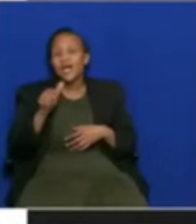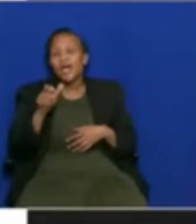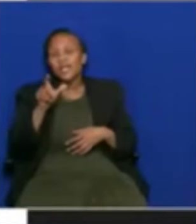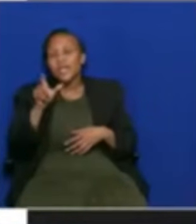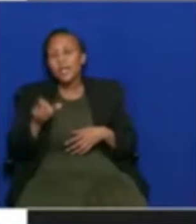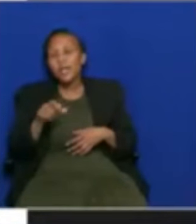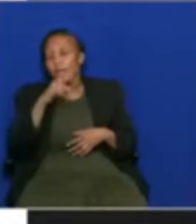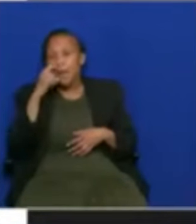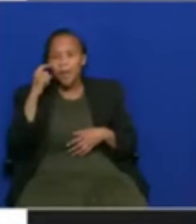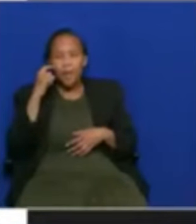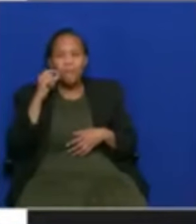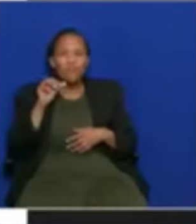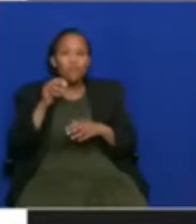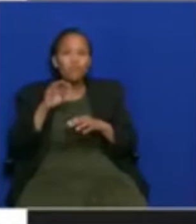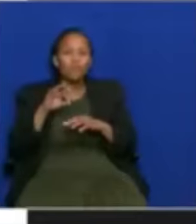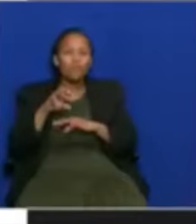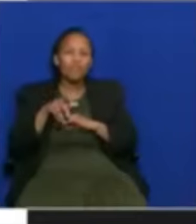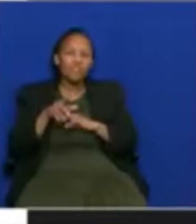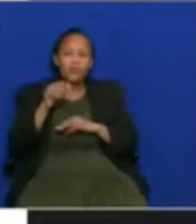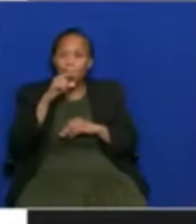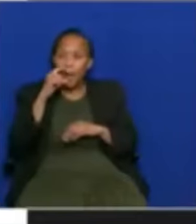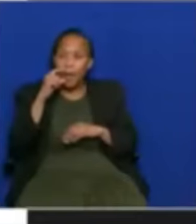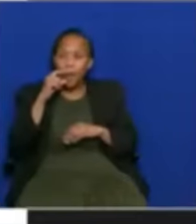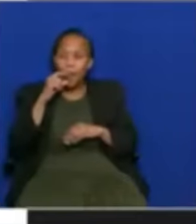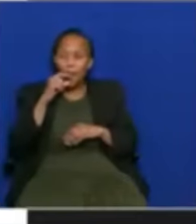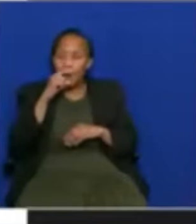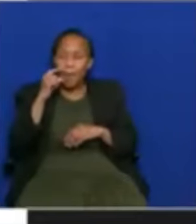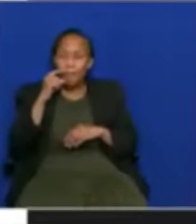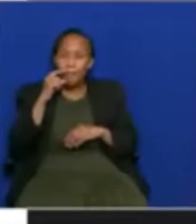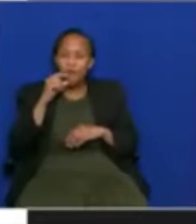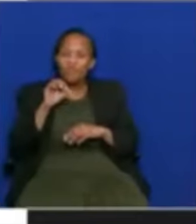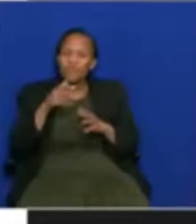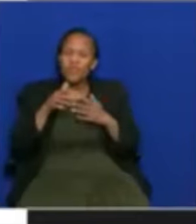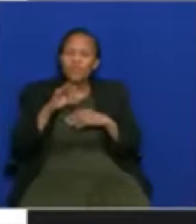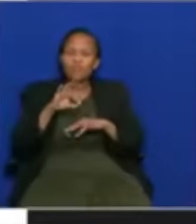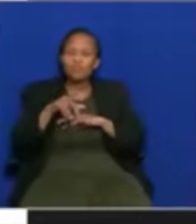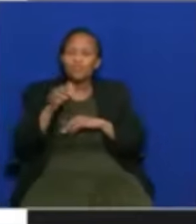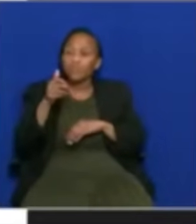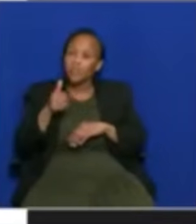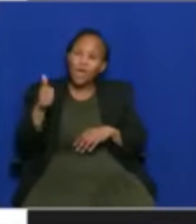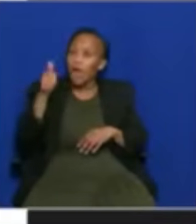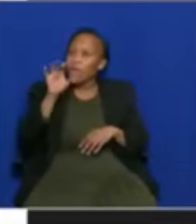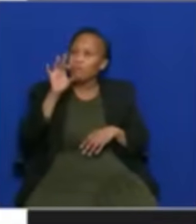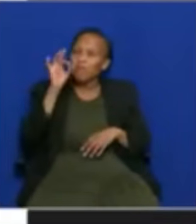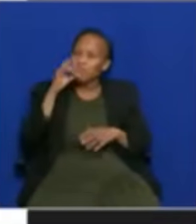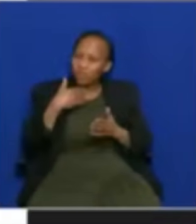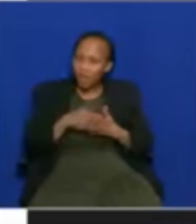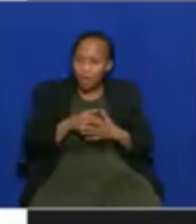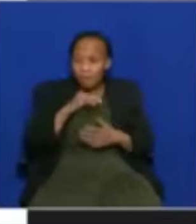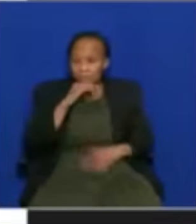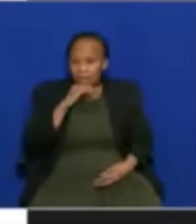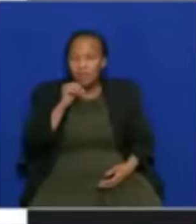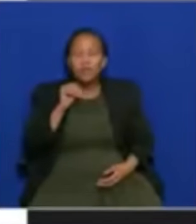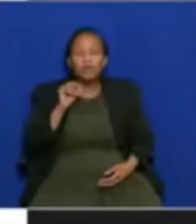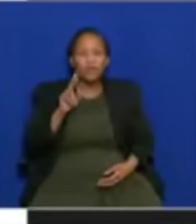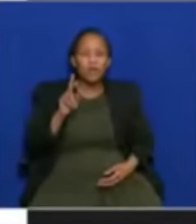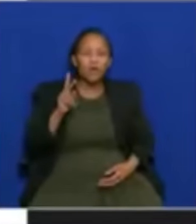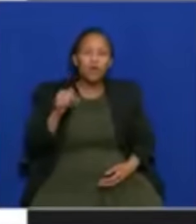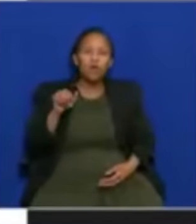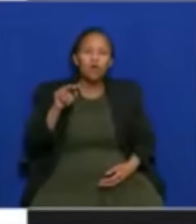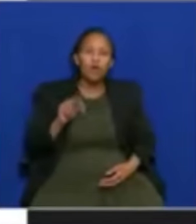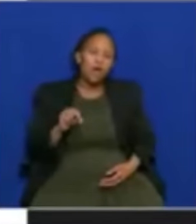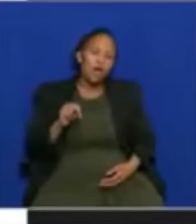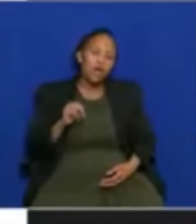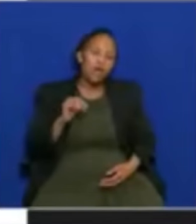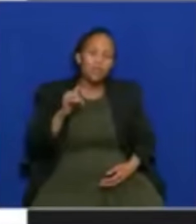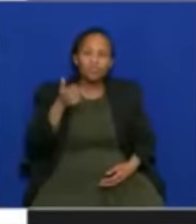heads? Khan was not, or is not, the only general in crime intelligence who is a provincial head, if he is a